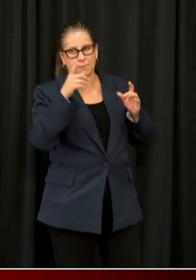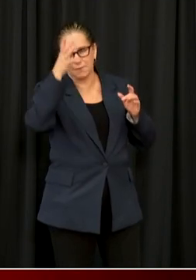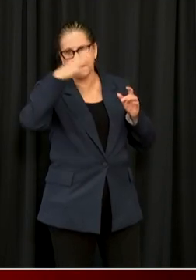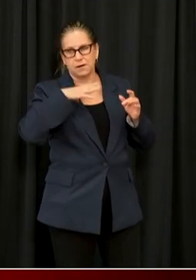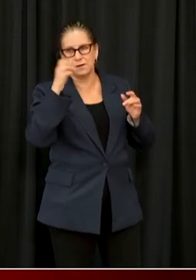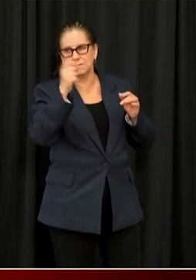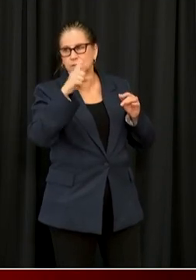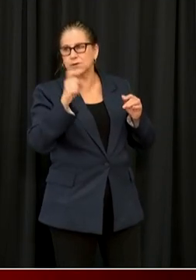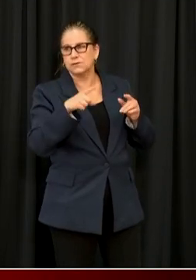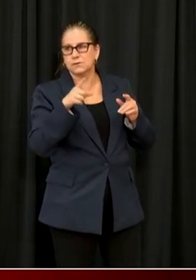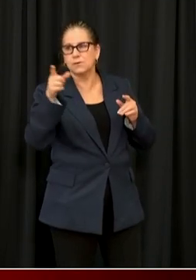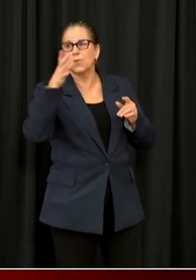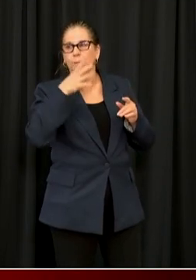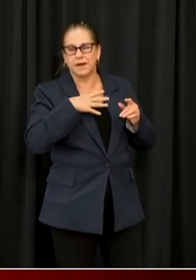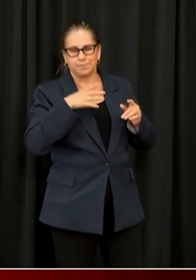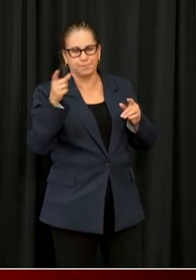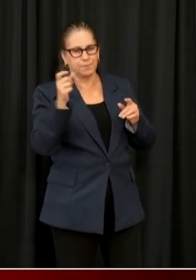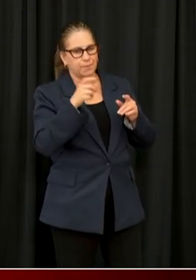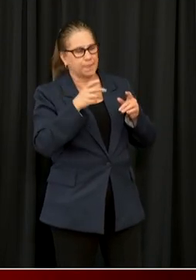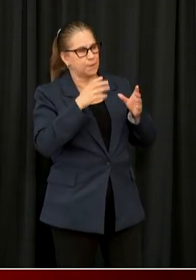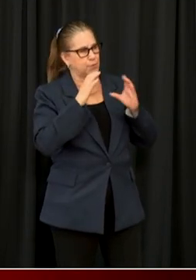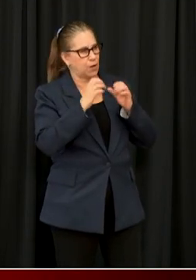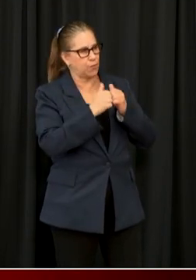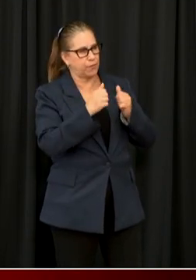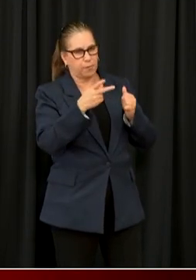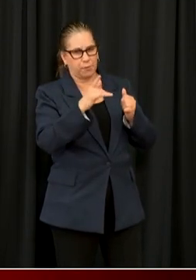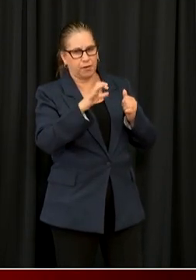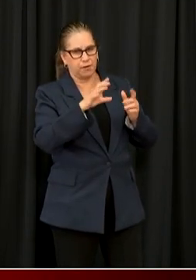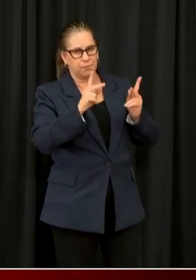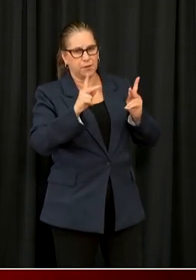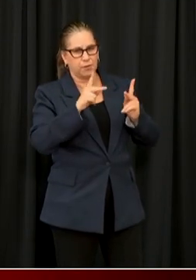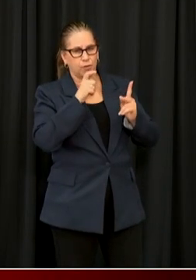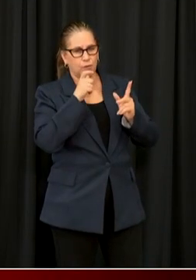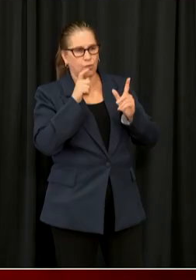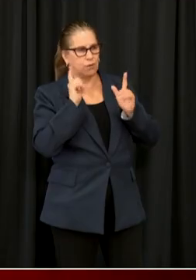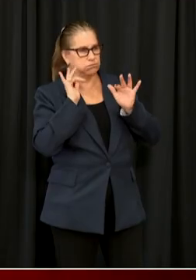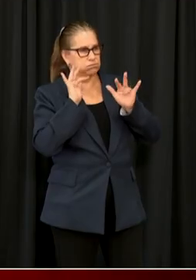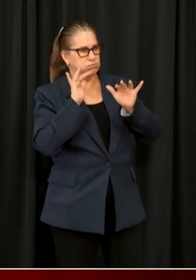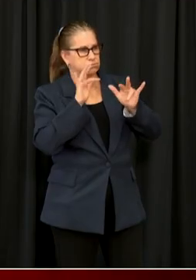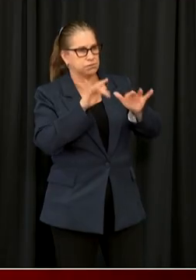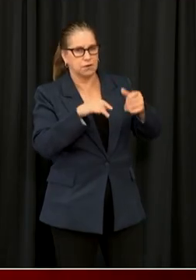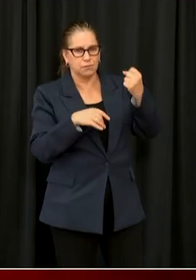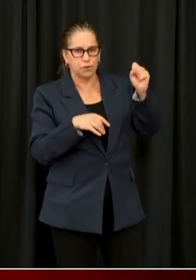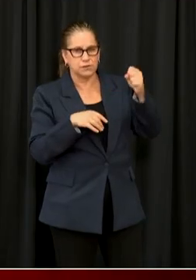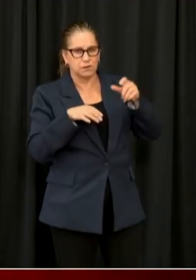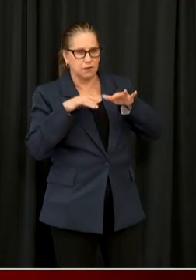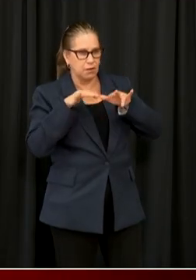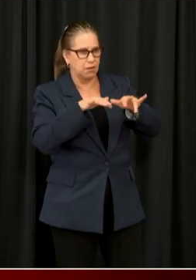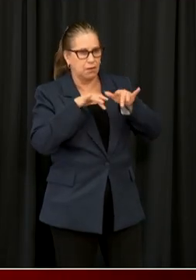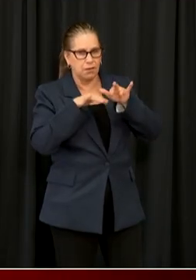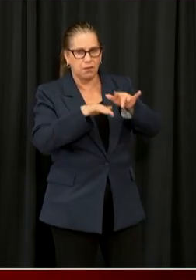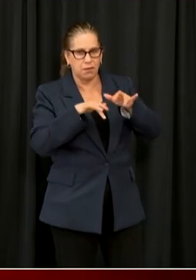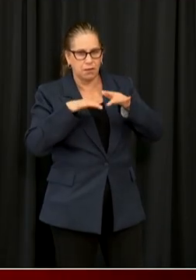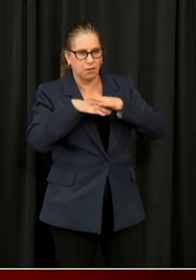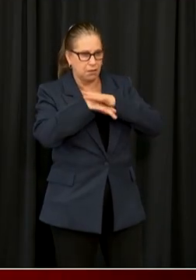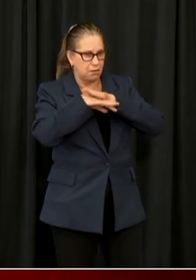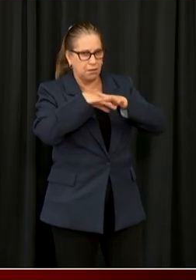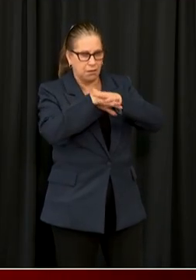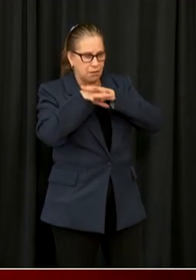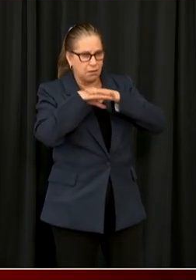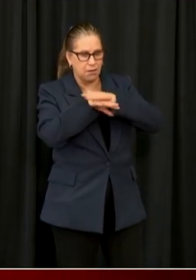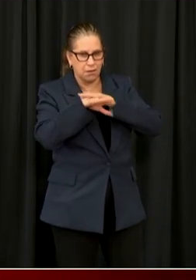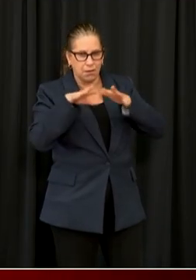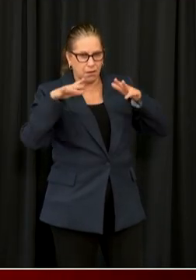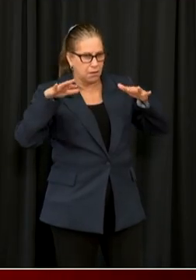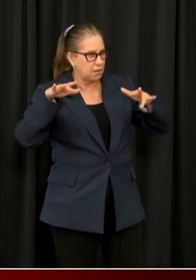on? And originally, you had discussed the demonstrations as large group gatherings that would be discouraged under the safer at home orders,